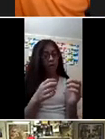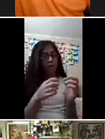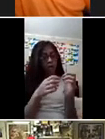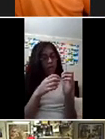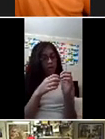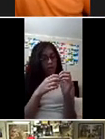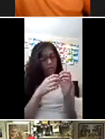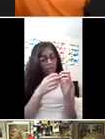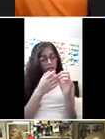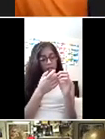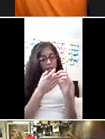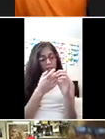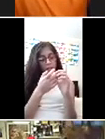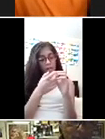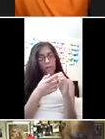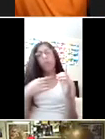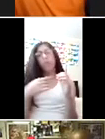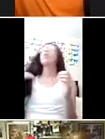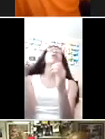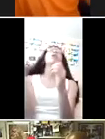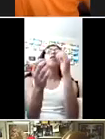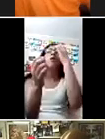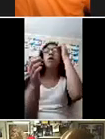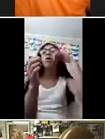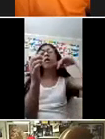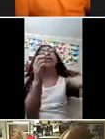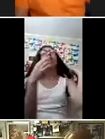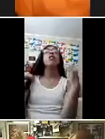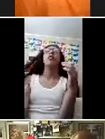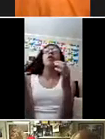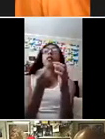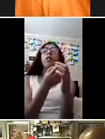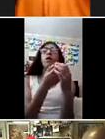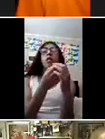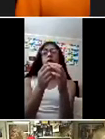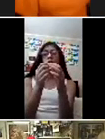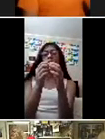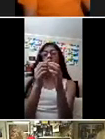a long time ago. You were young. I was a baby.